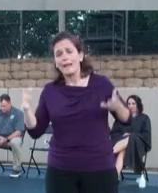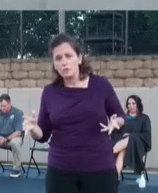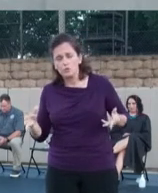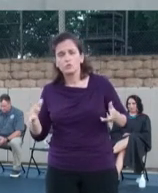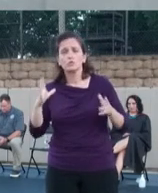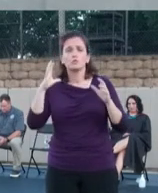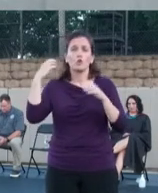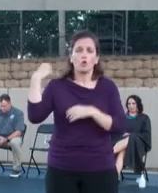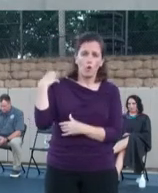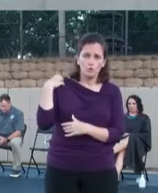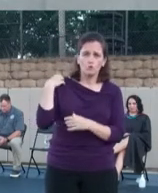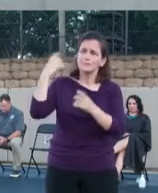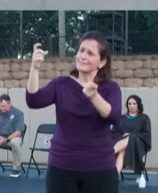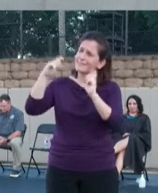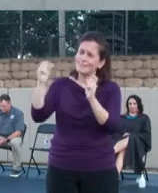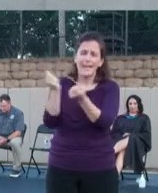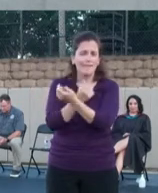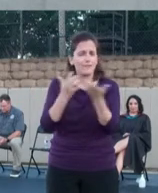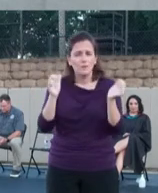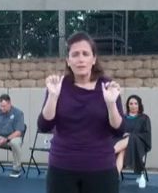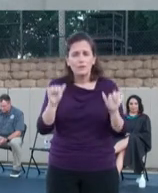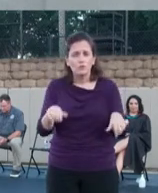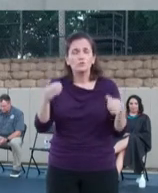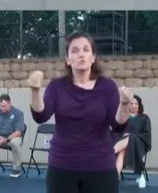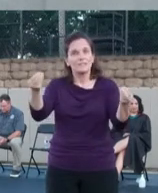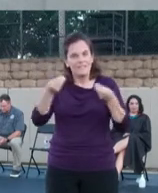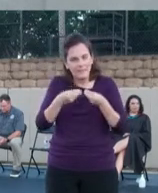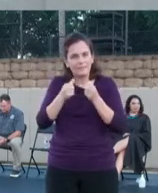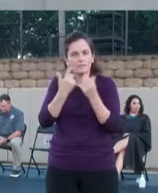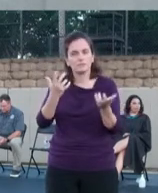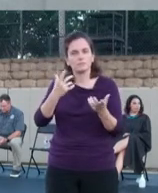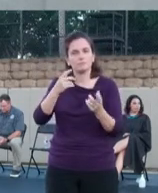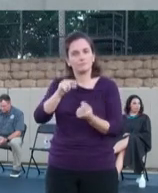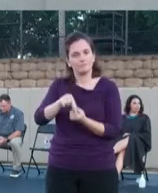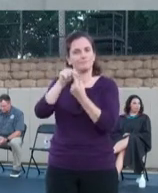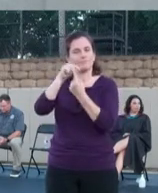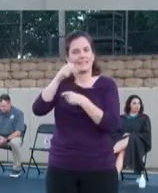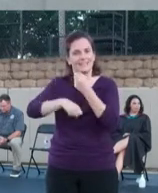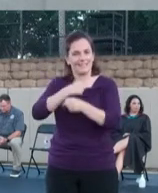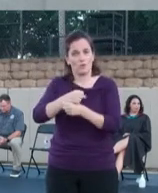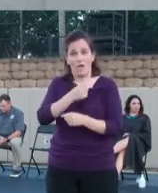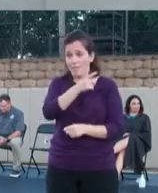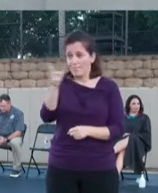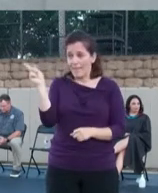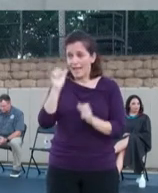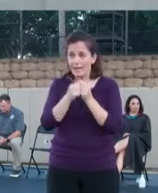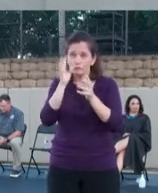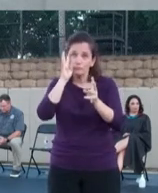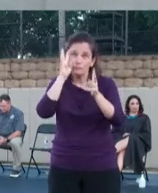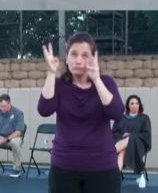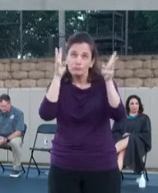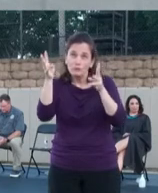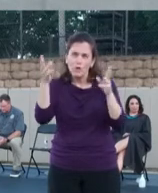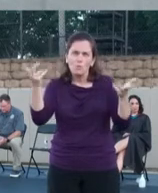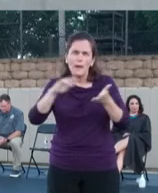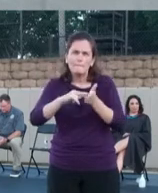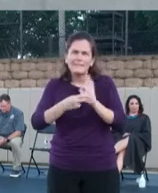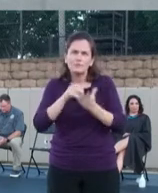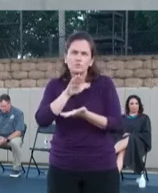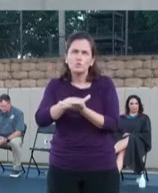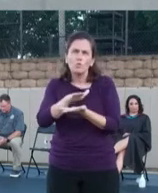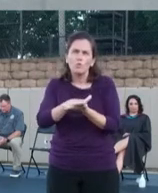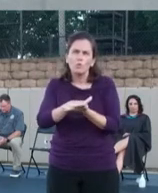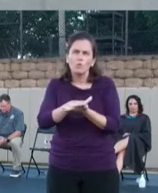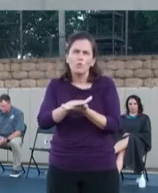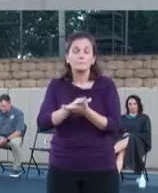everything that they could to give us our year. They too had to reimagine what school could be for us. I